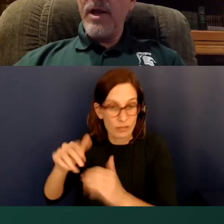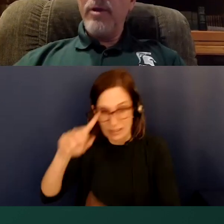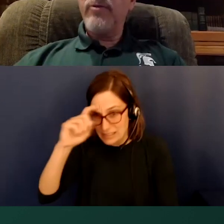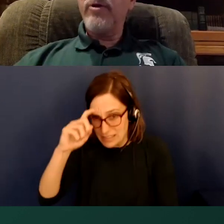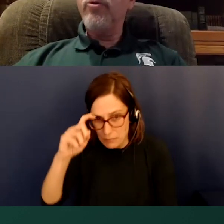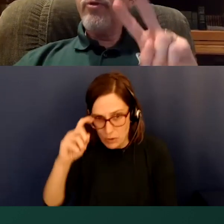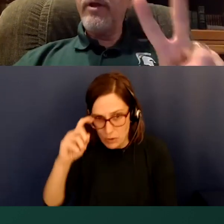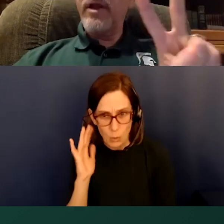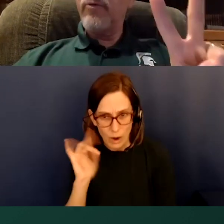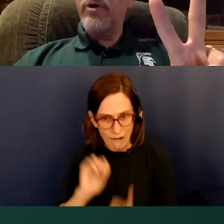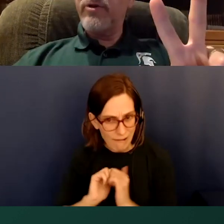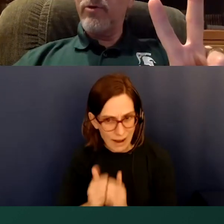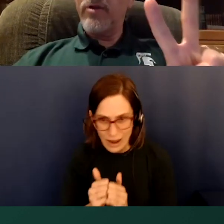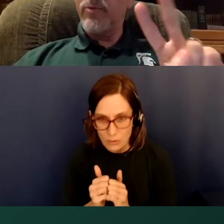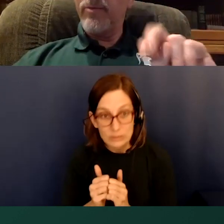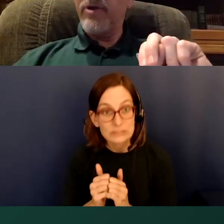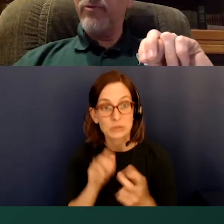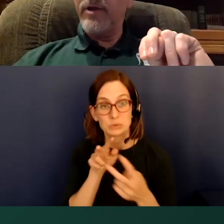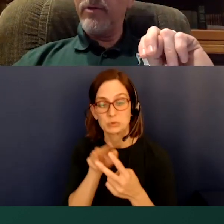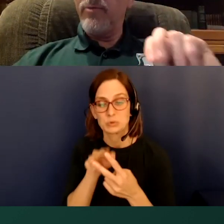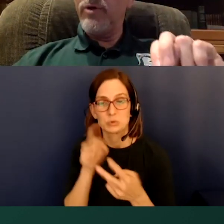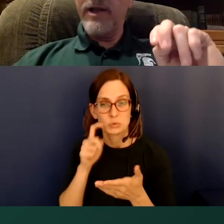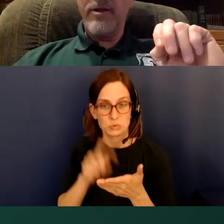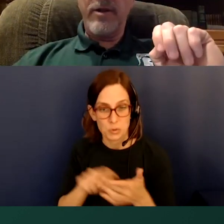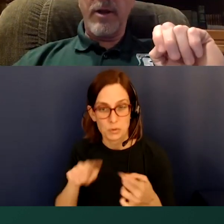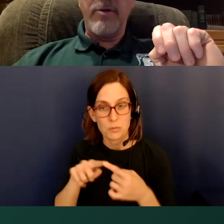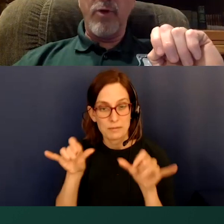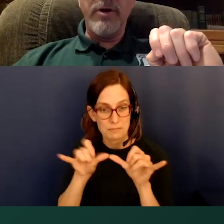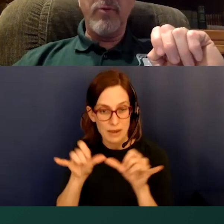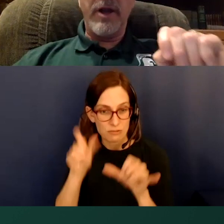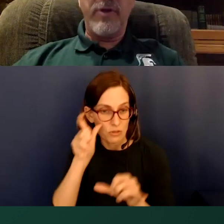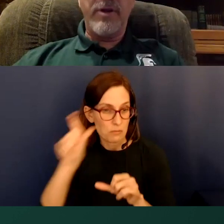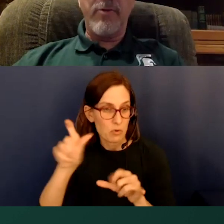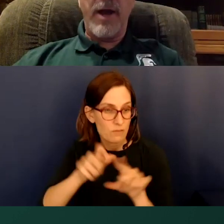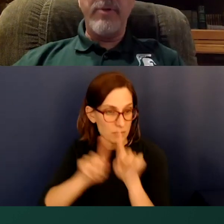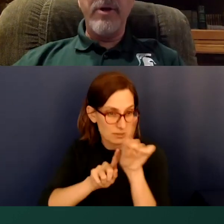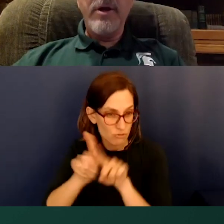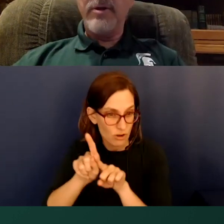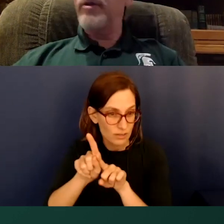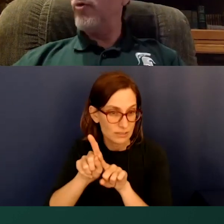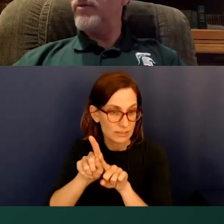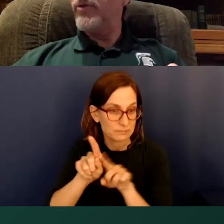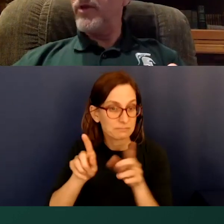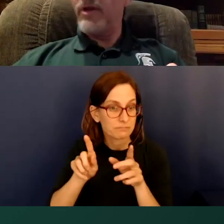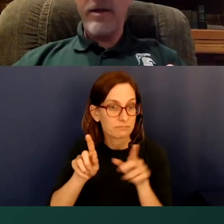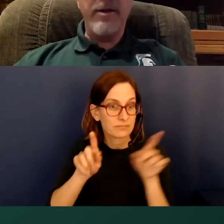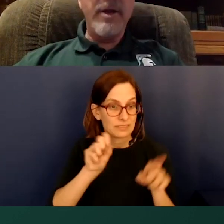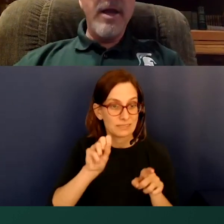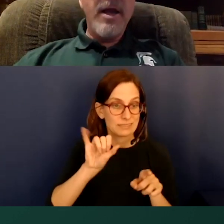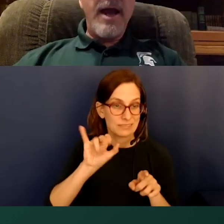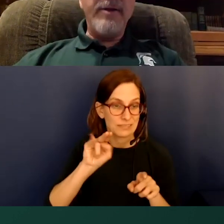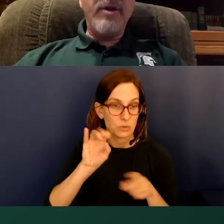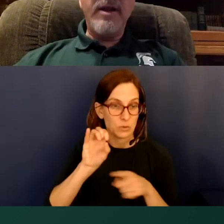happening? So there are two things that we're going to notice when we're measuring the moon against the stars. One is what I just described. The synodic month isn't